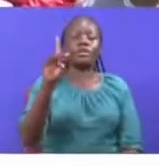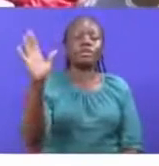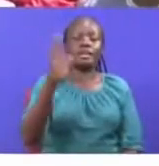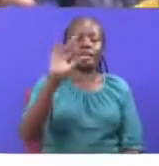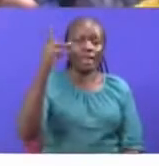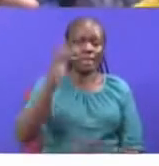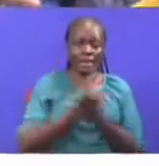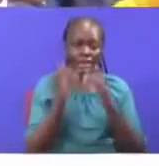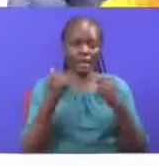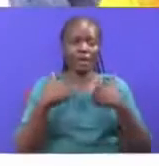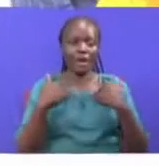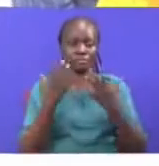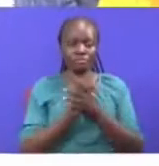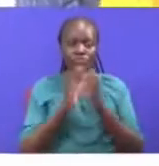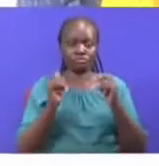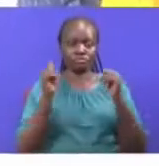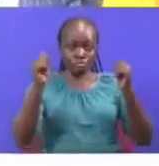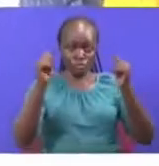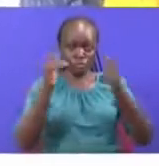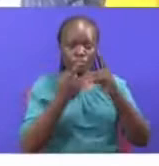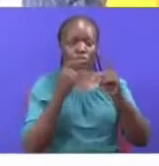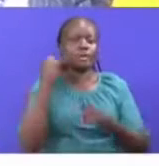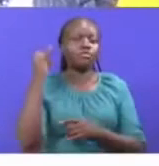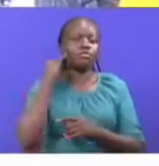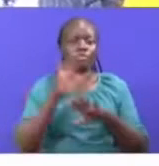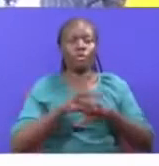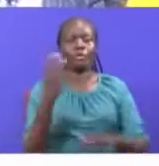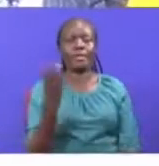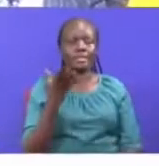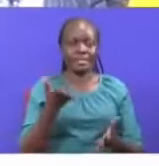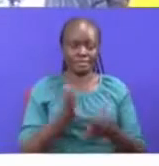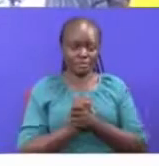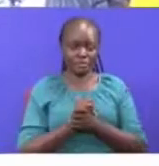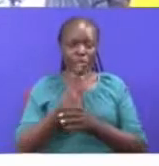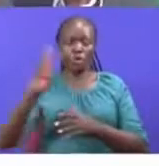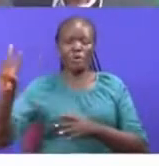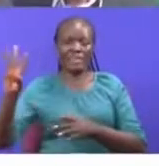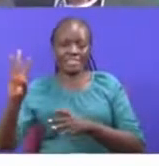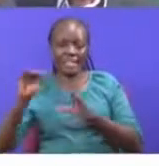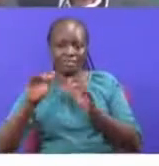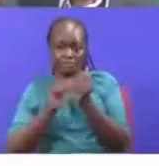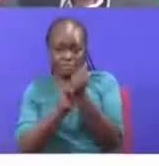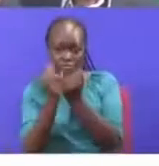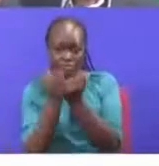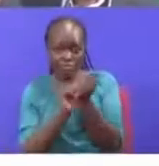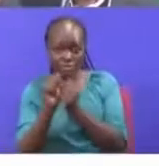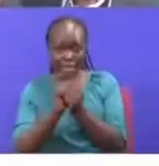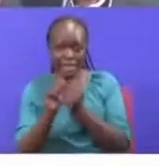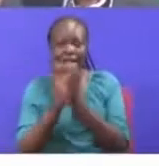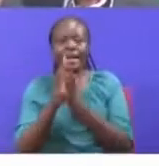back-to-back rallies starting in Nakuru on Wednesday, Western Kenya on Friday, and the third one